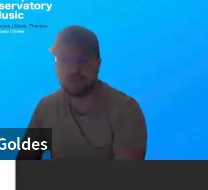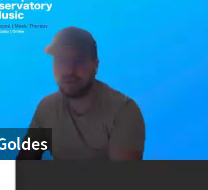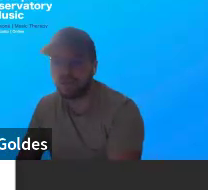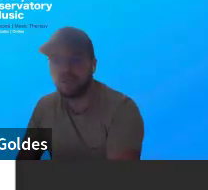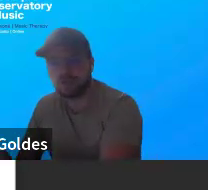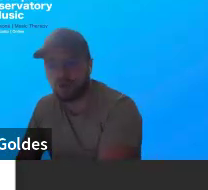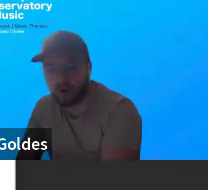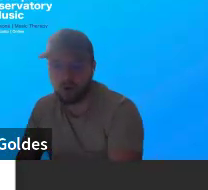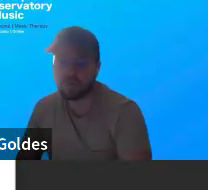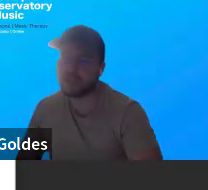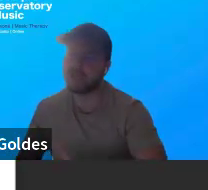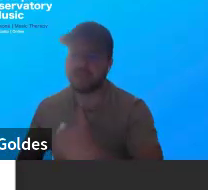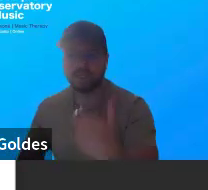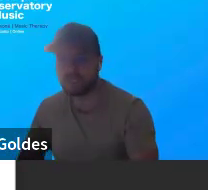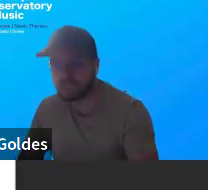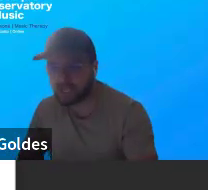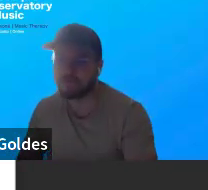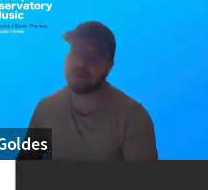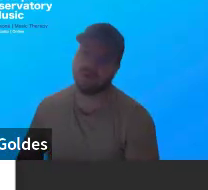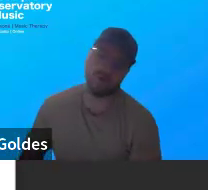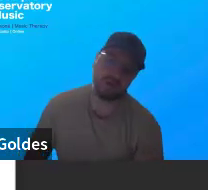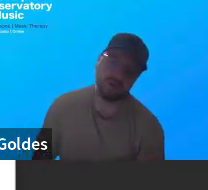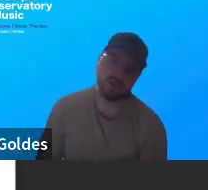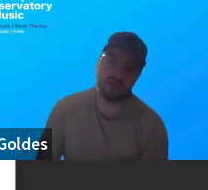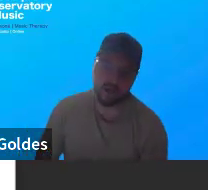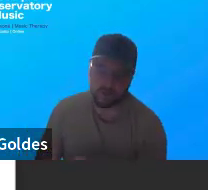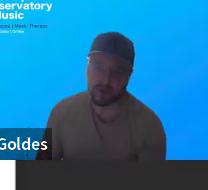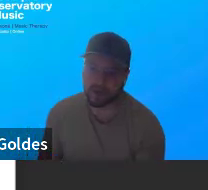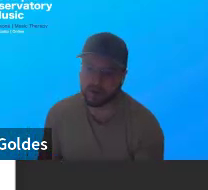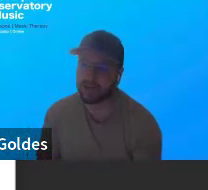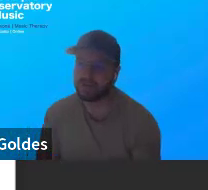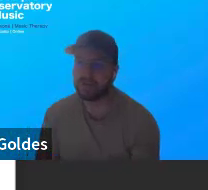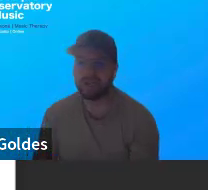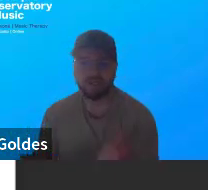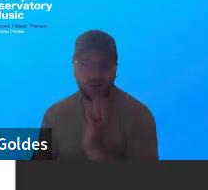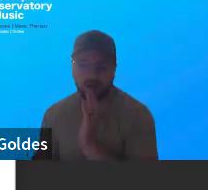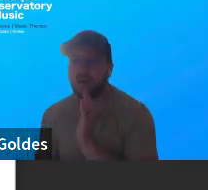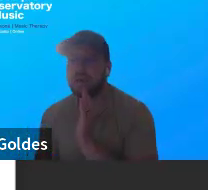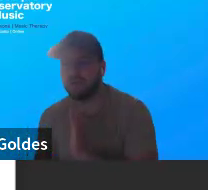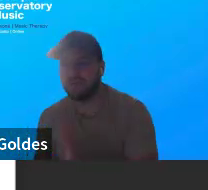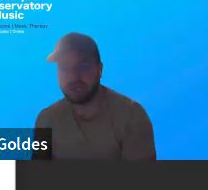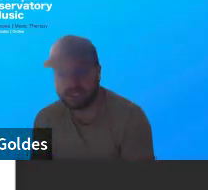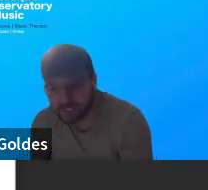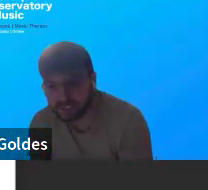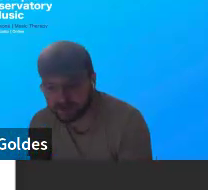and they're going to come to my home. Like, is it safe? So I wanted to let everybody know that everybody has gone through a very